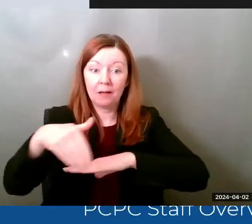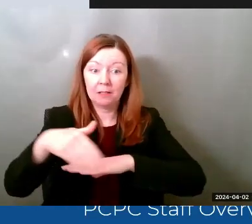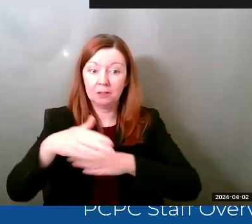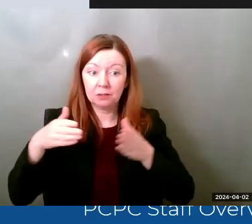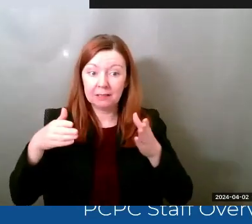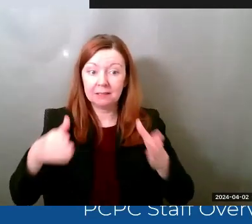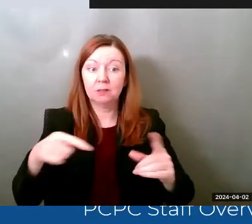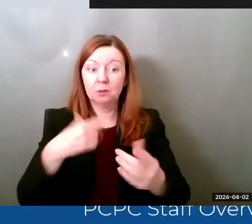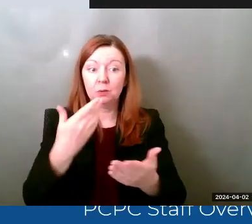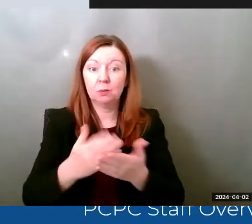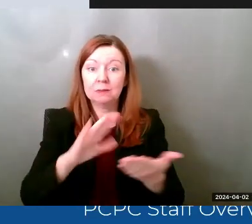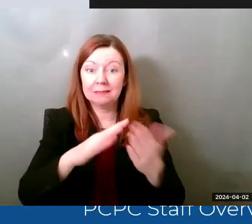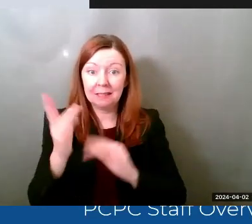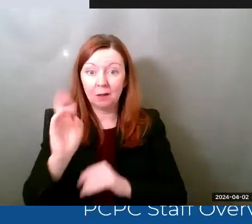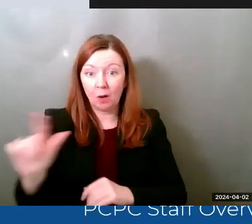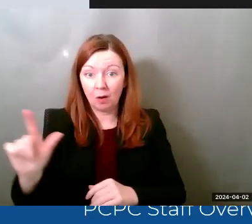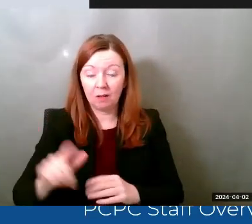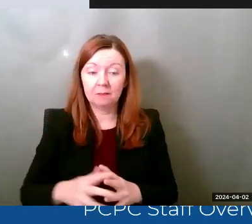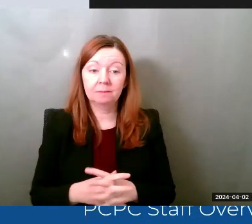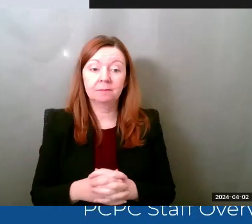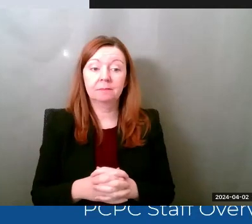to City Hall.